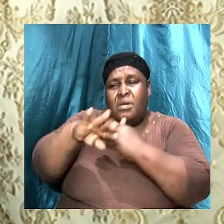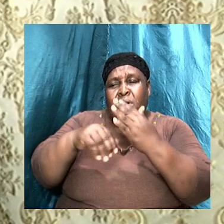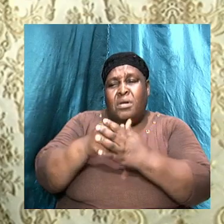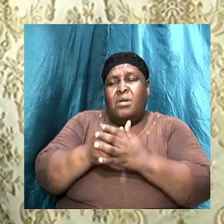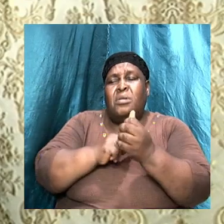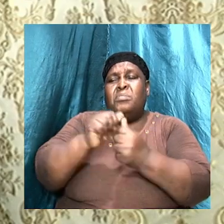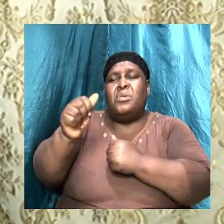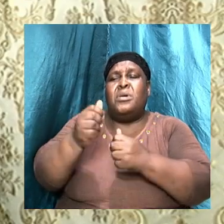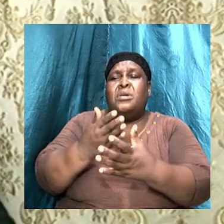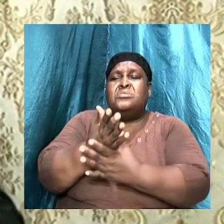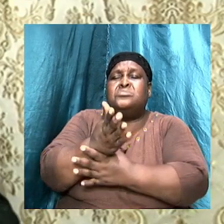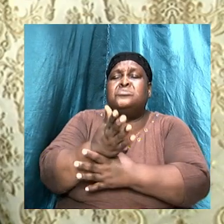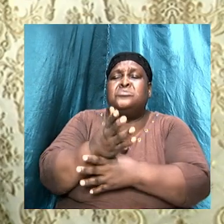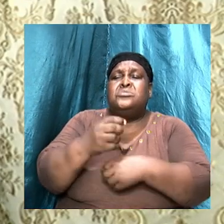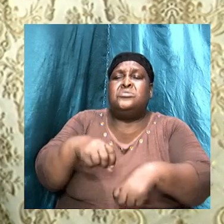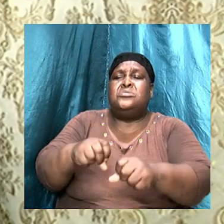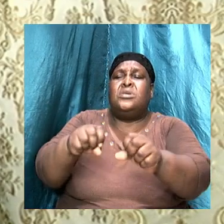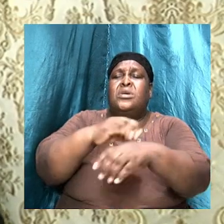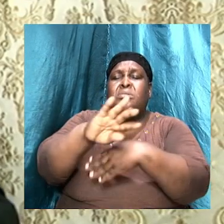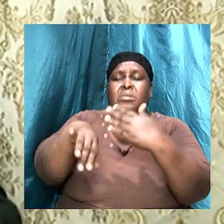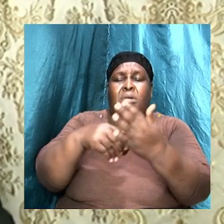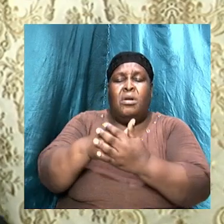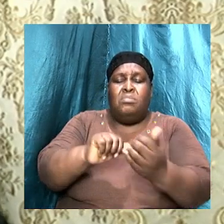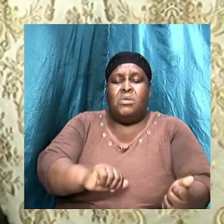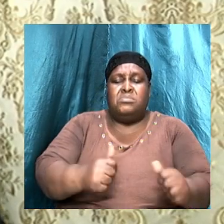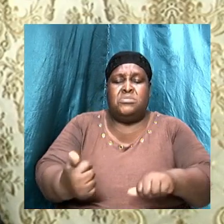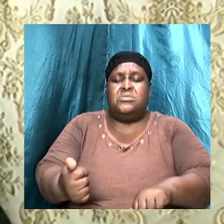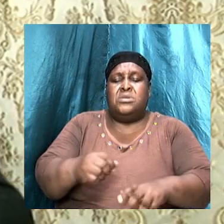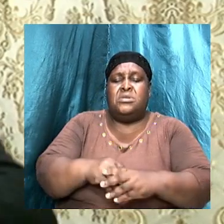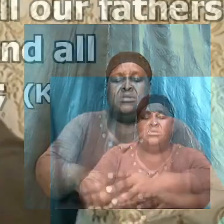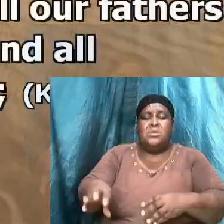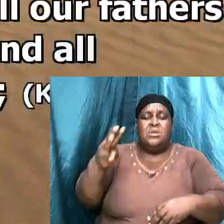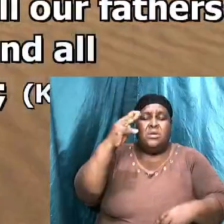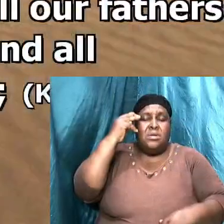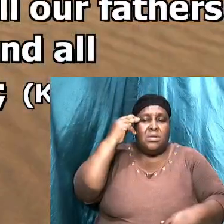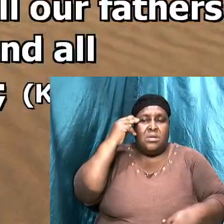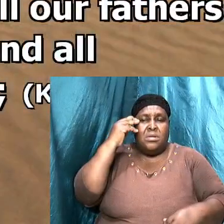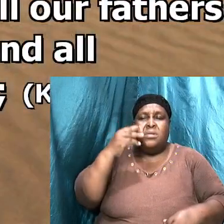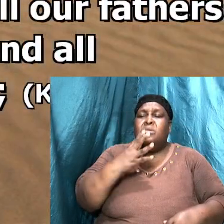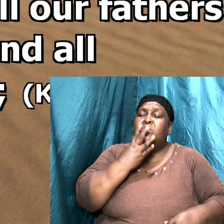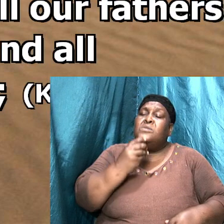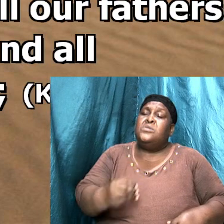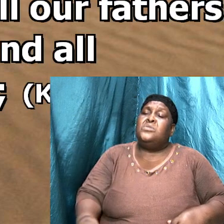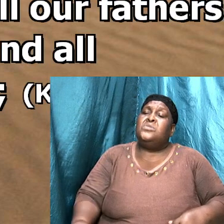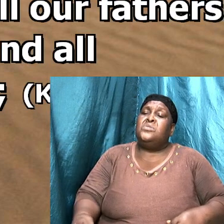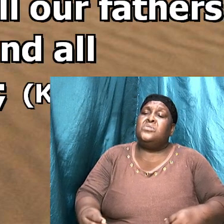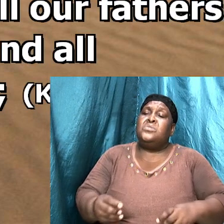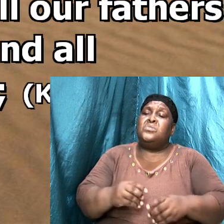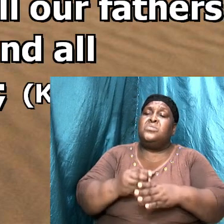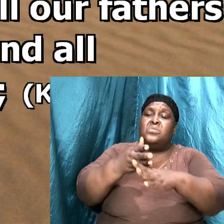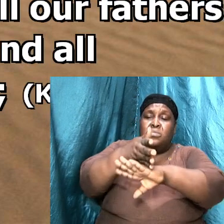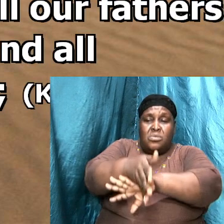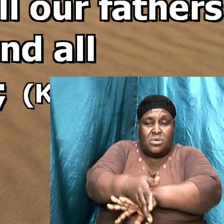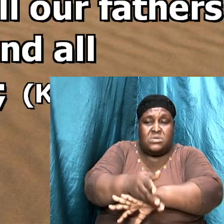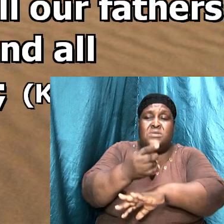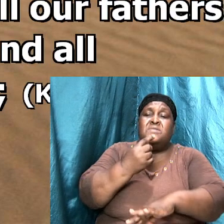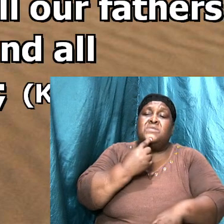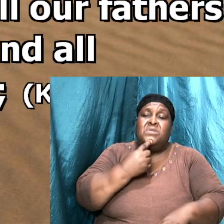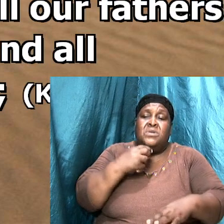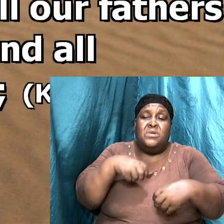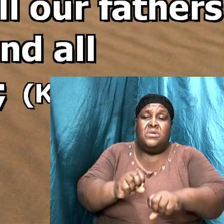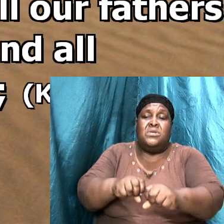baptized unto Moses. So even that, which the Jews considered the crossing of the Red Sea, the apostles said that it was a